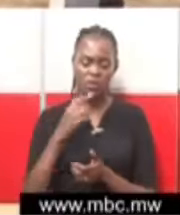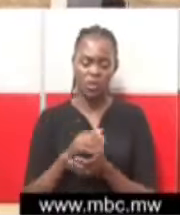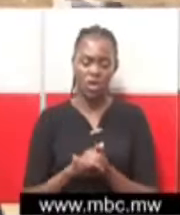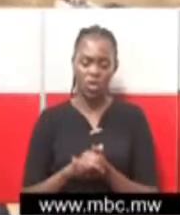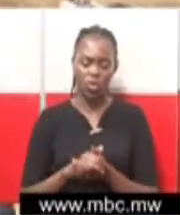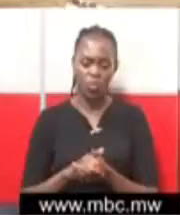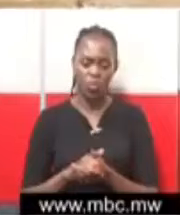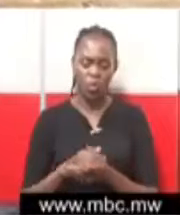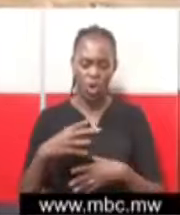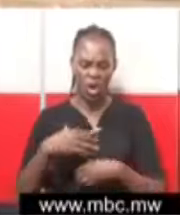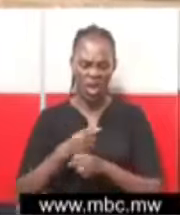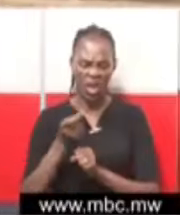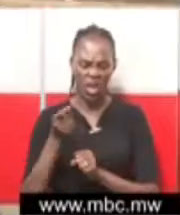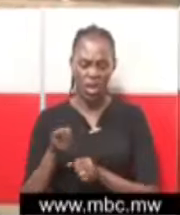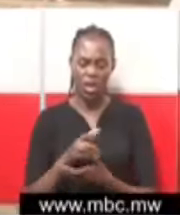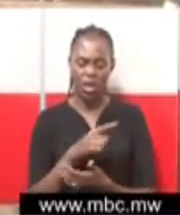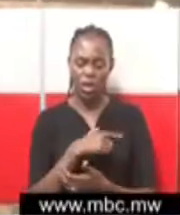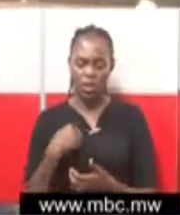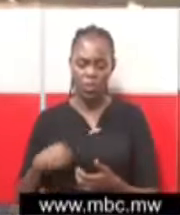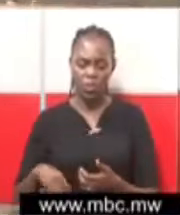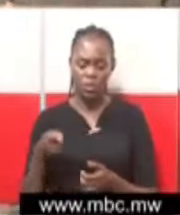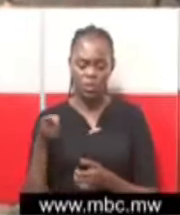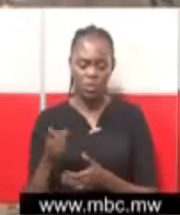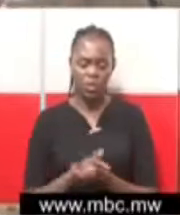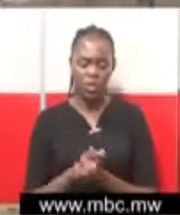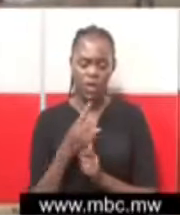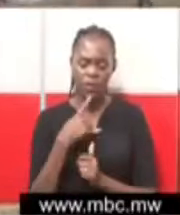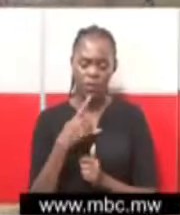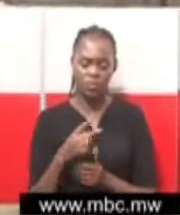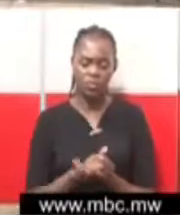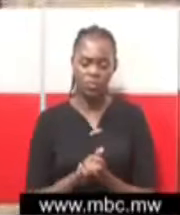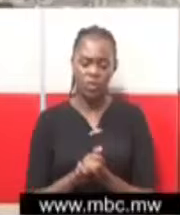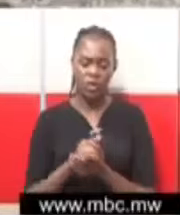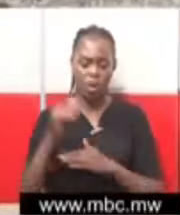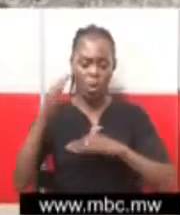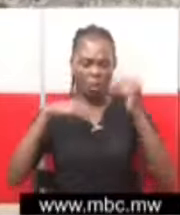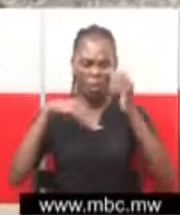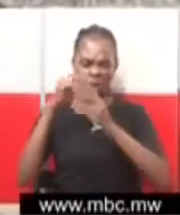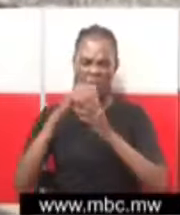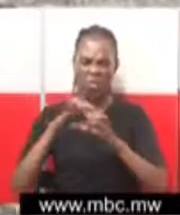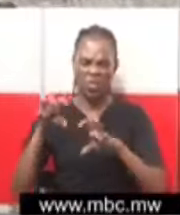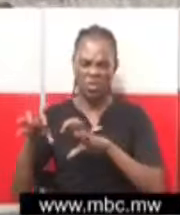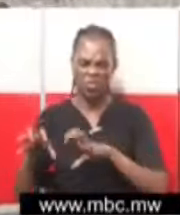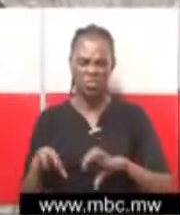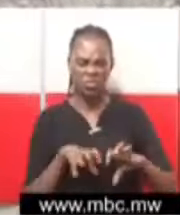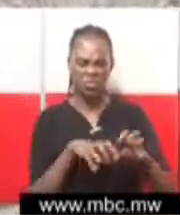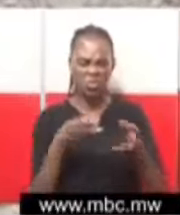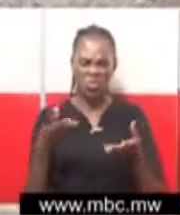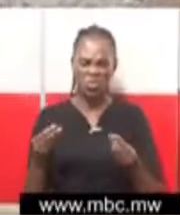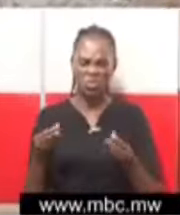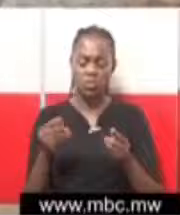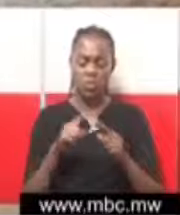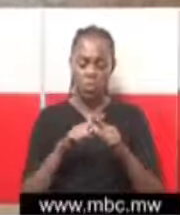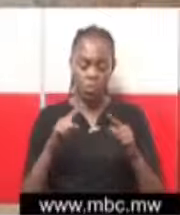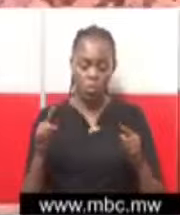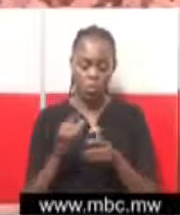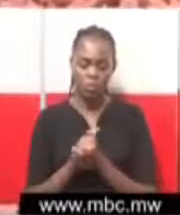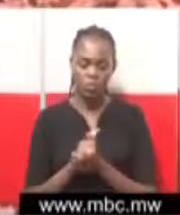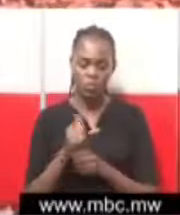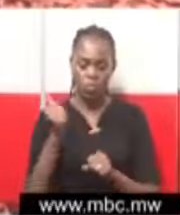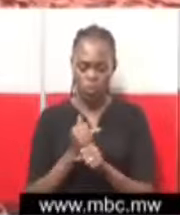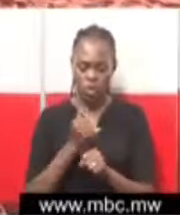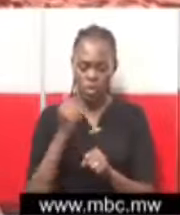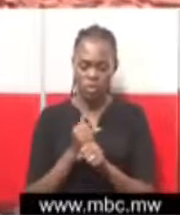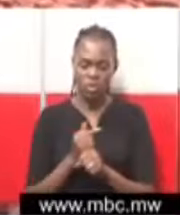company, Yuamin Yang, who is using common bent bricks at his construction site. There are also cases of casual workers